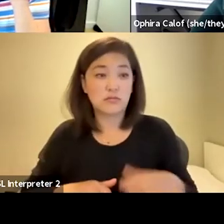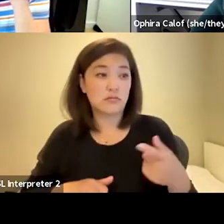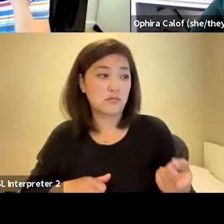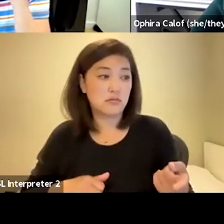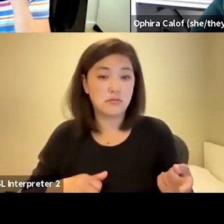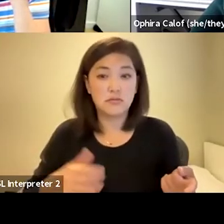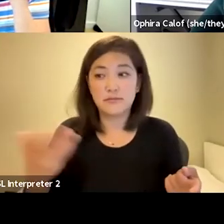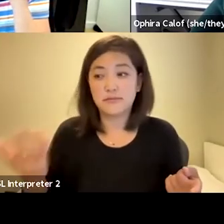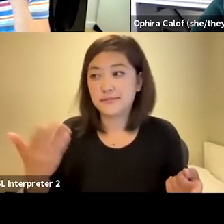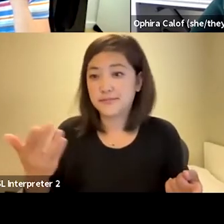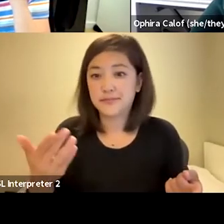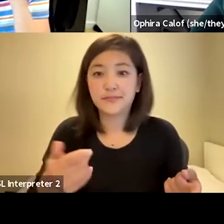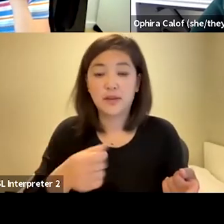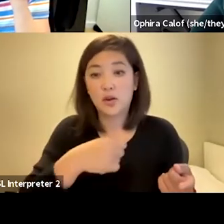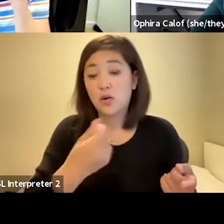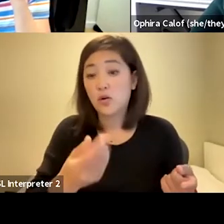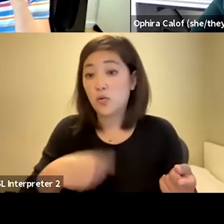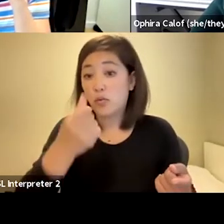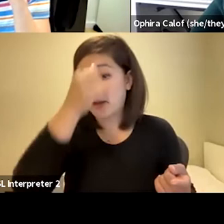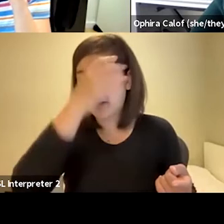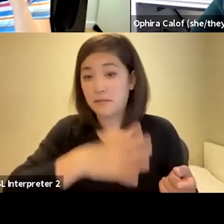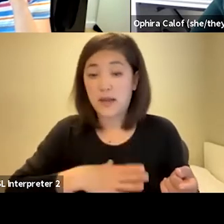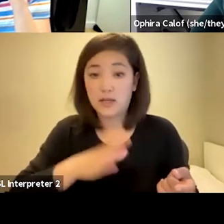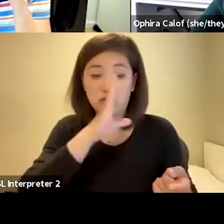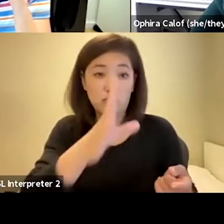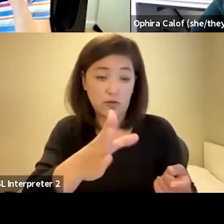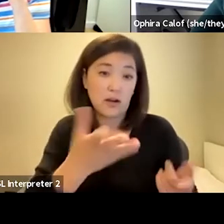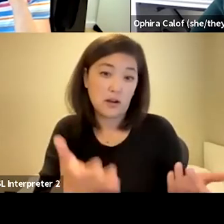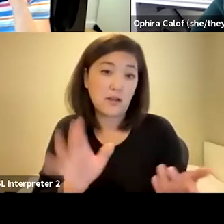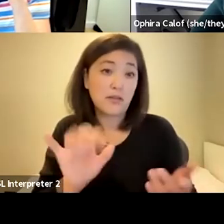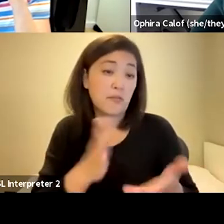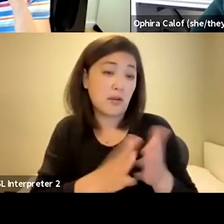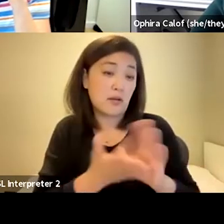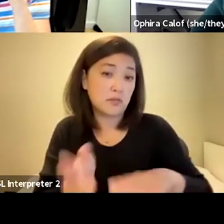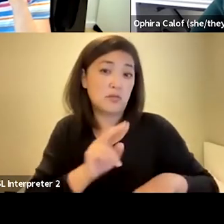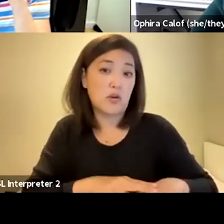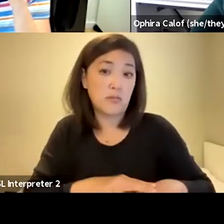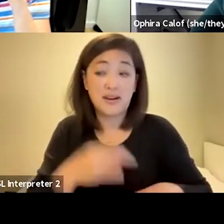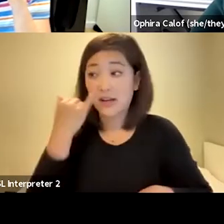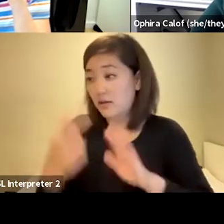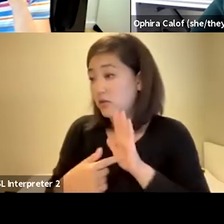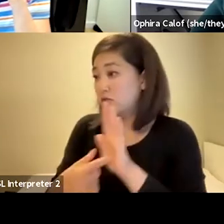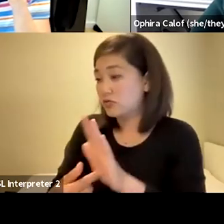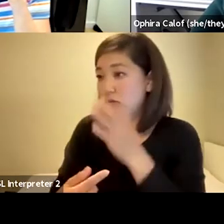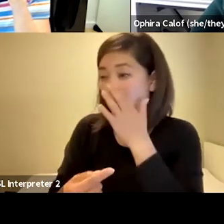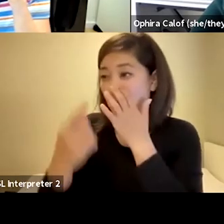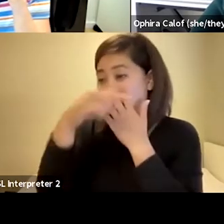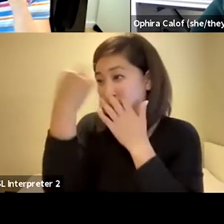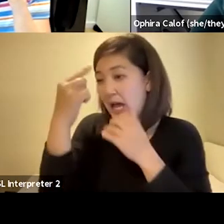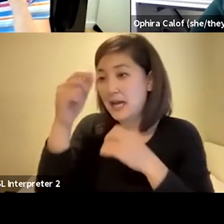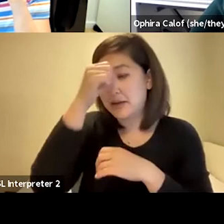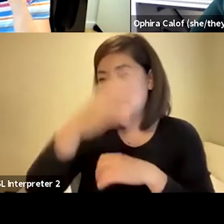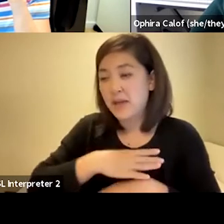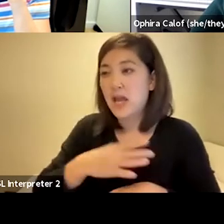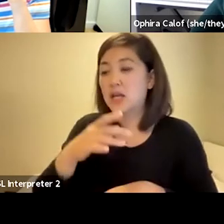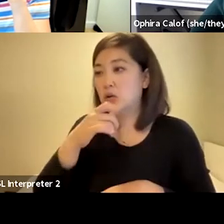which features, you know, white male straight leads, that's going to be the norm. And a show featuring a Black Latino protagonist or disabled protagonist, an